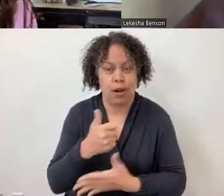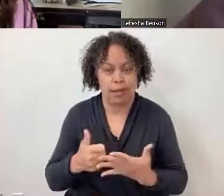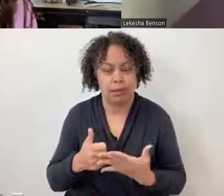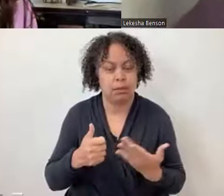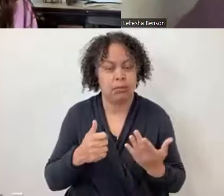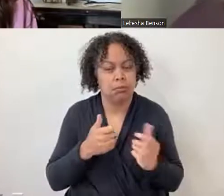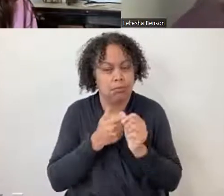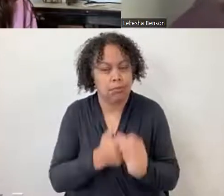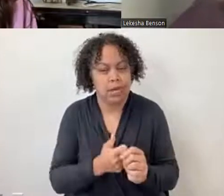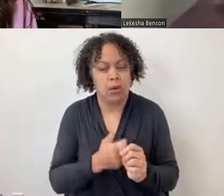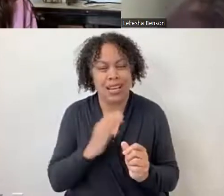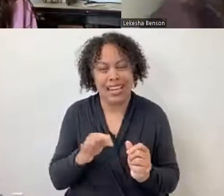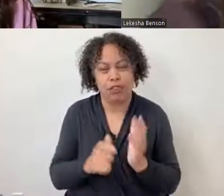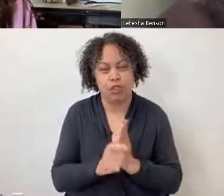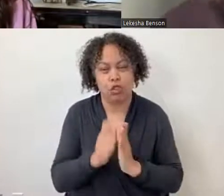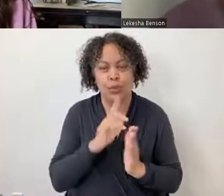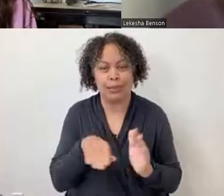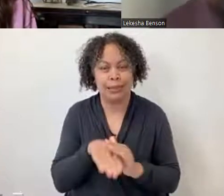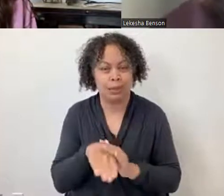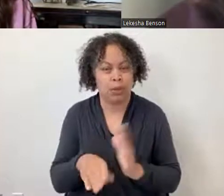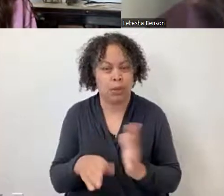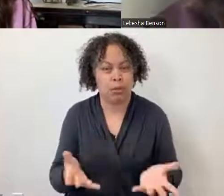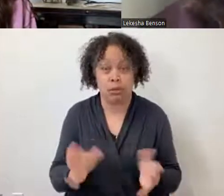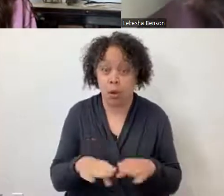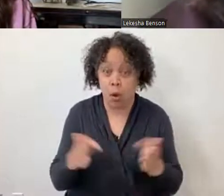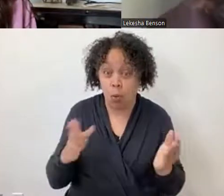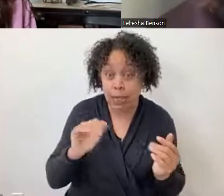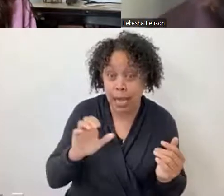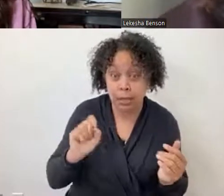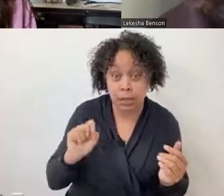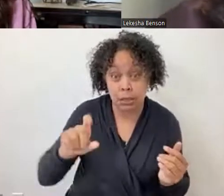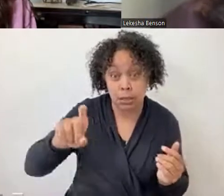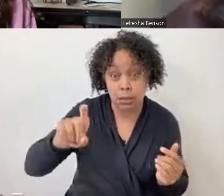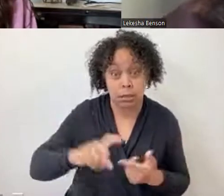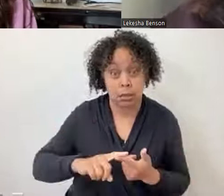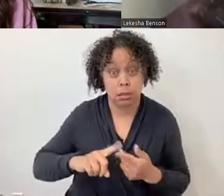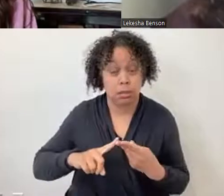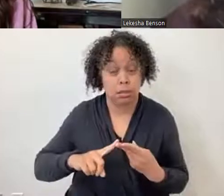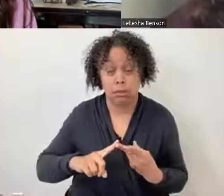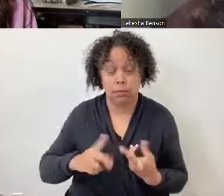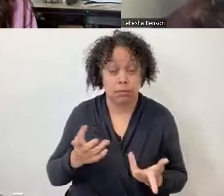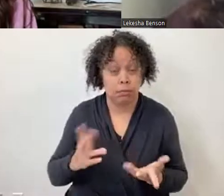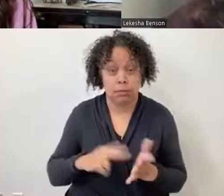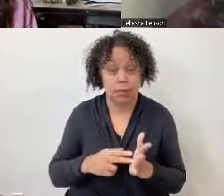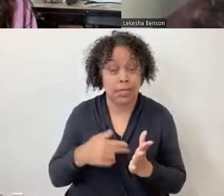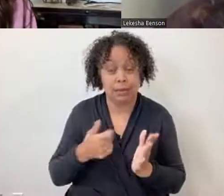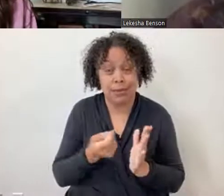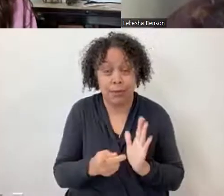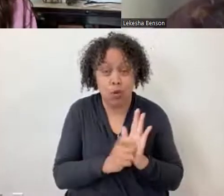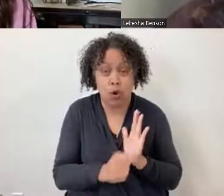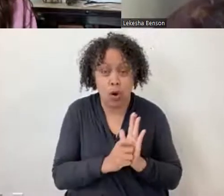how accessible those journals are. Are they open access? Do they have a lot of authors